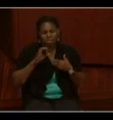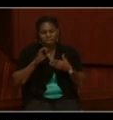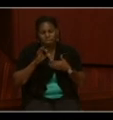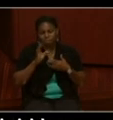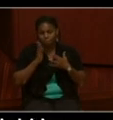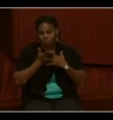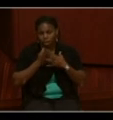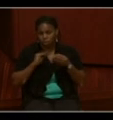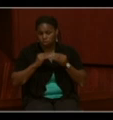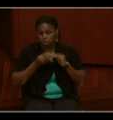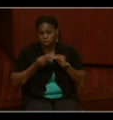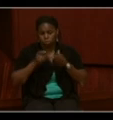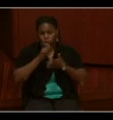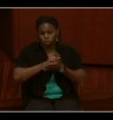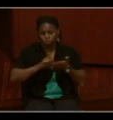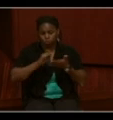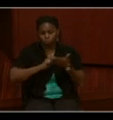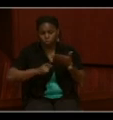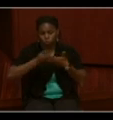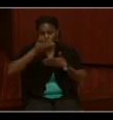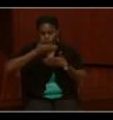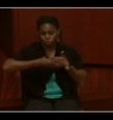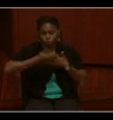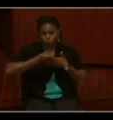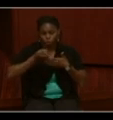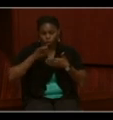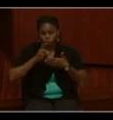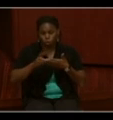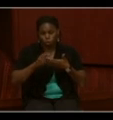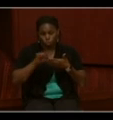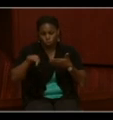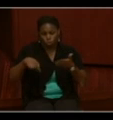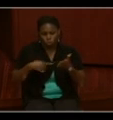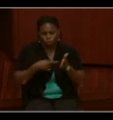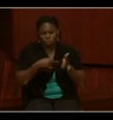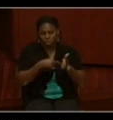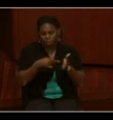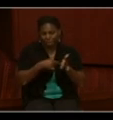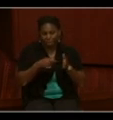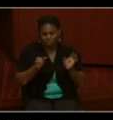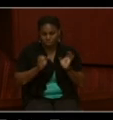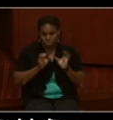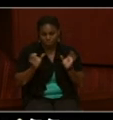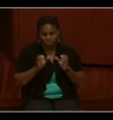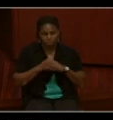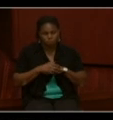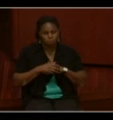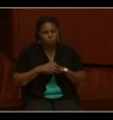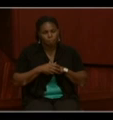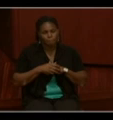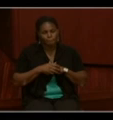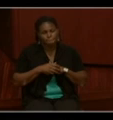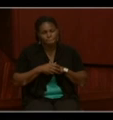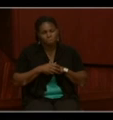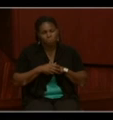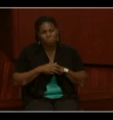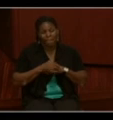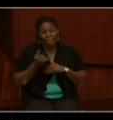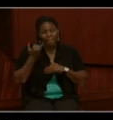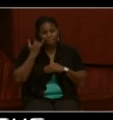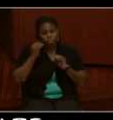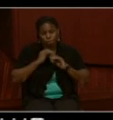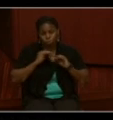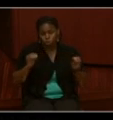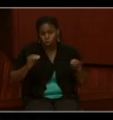them, on the front or on annotations on the back of the certificate. And if there aren't any case